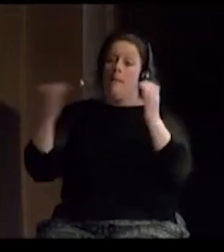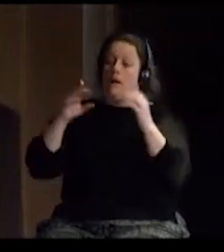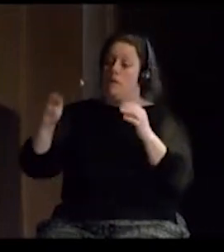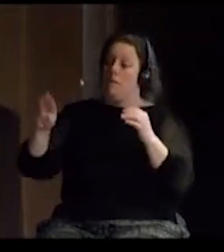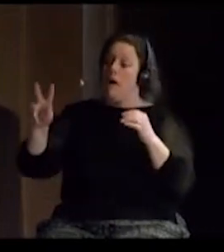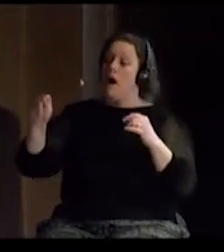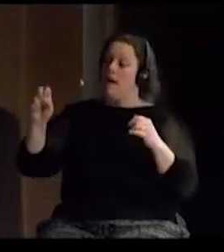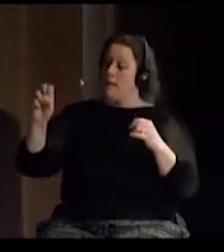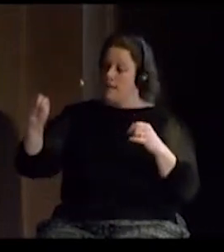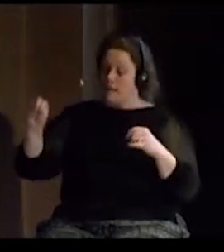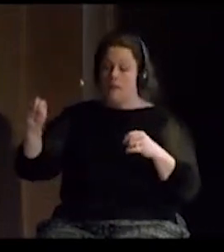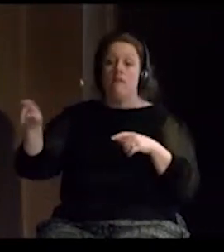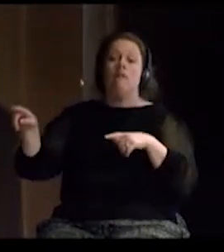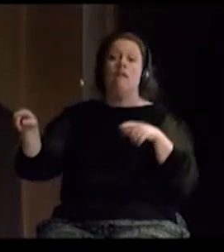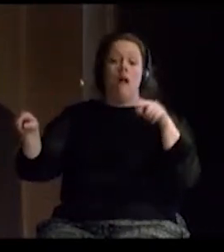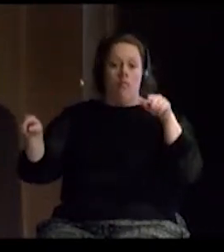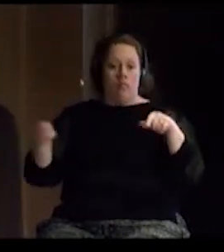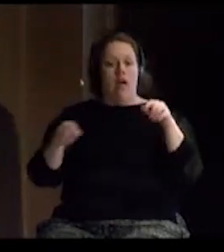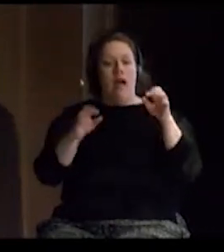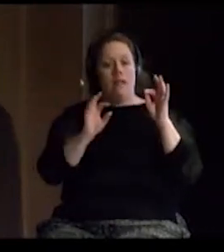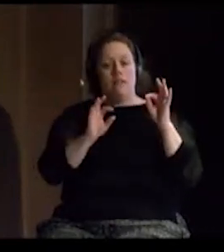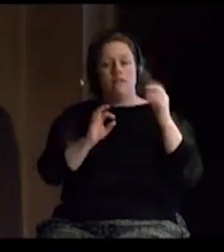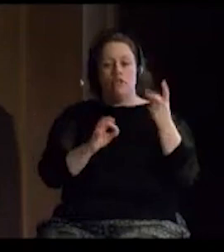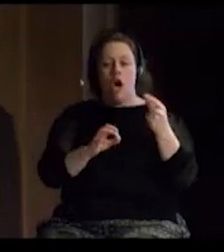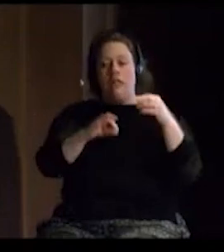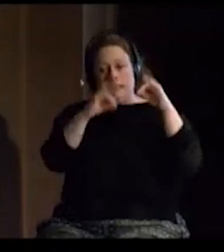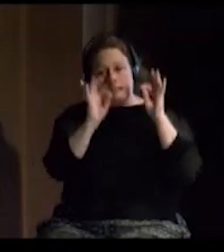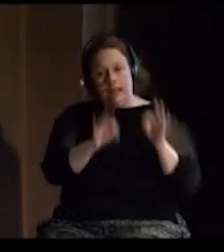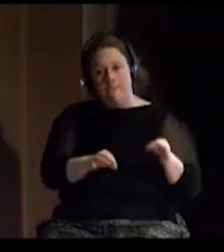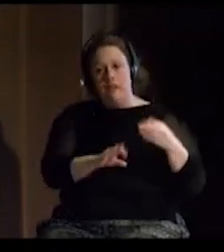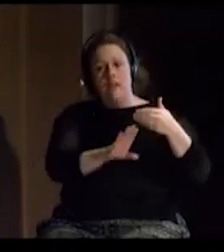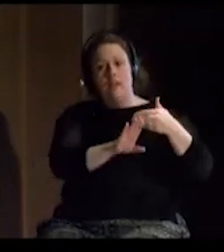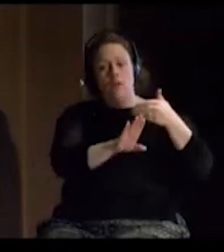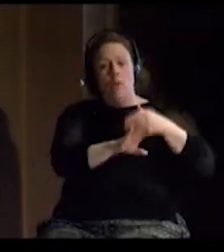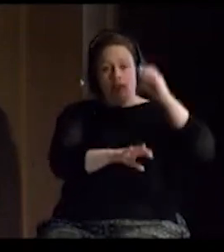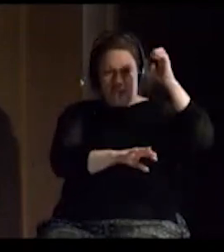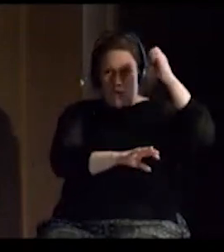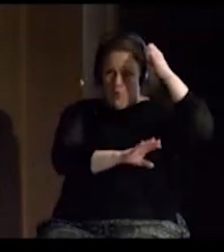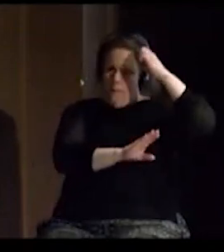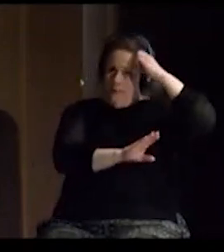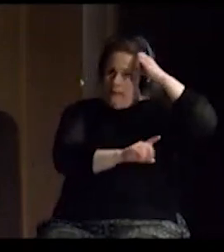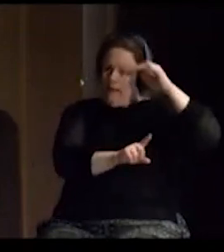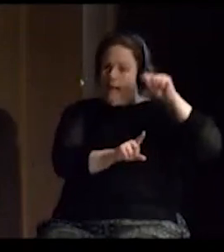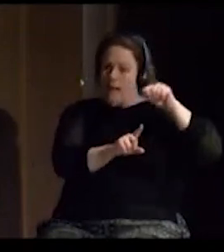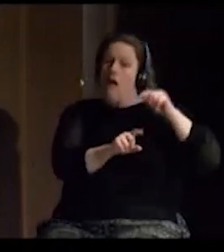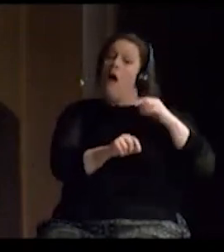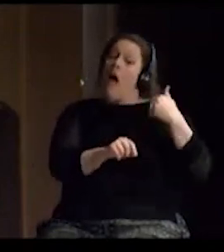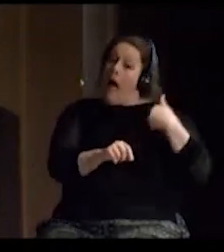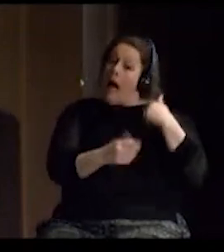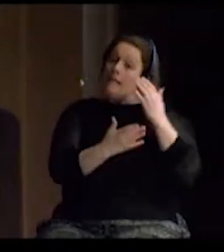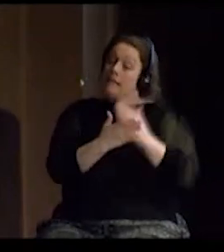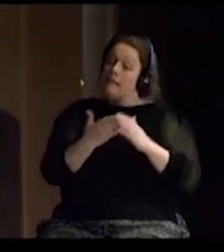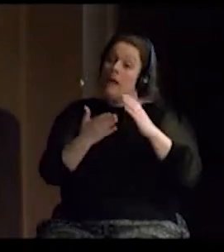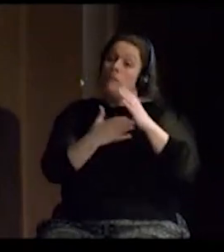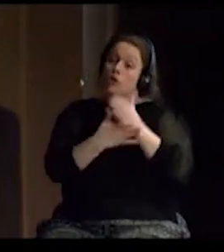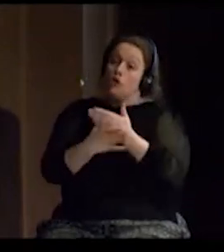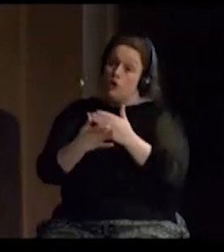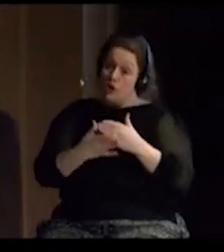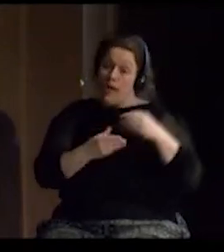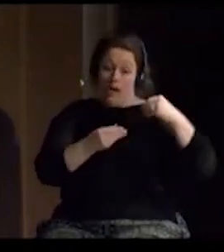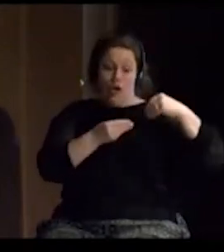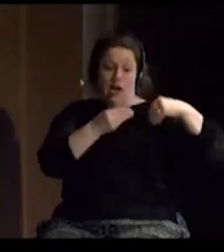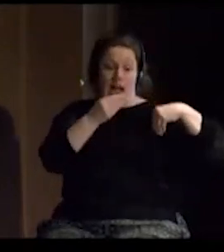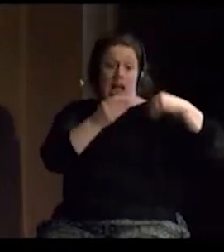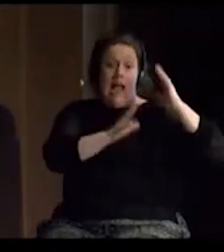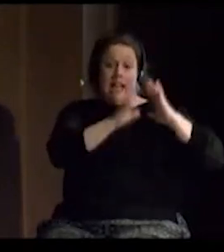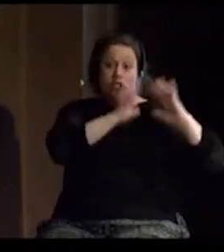definitely predominantly European ancestry, but he also did have some shared ancestry with